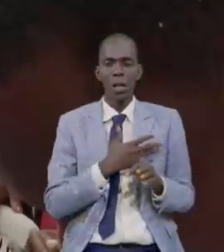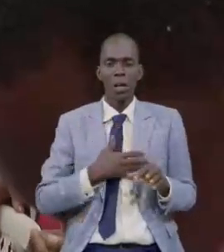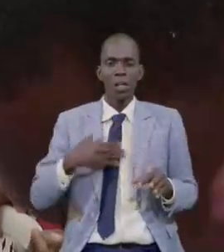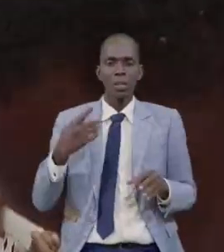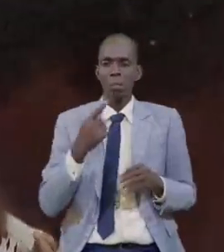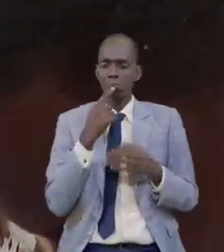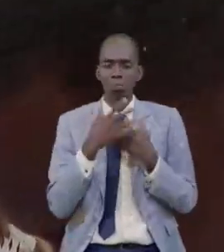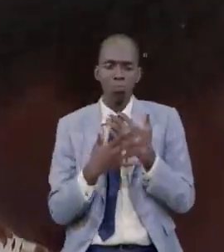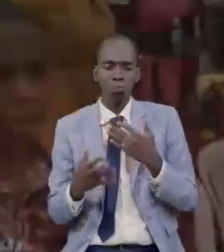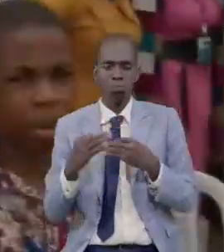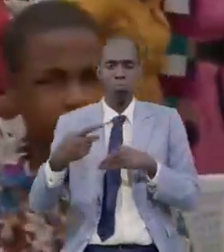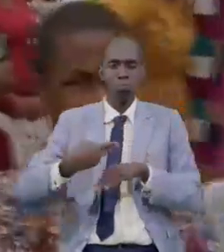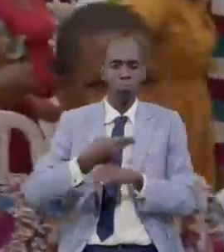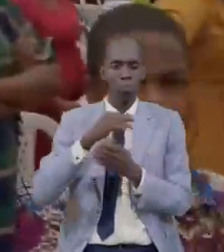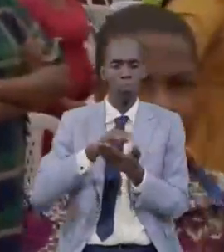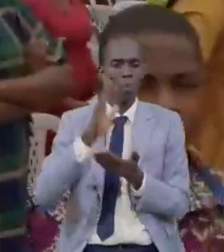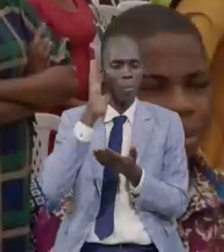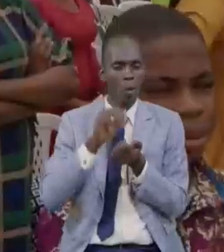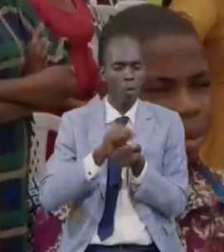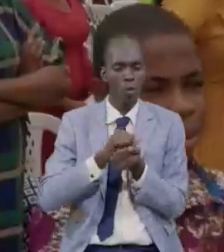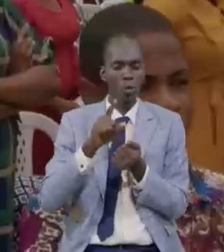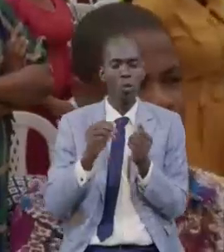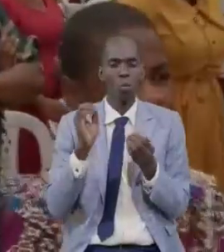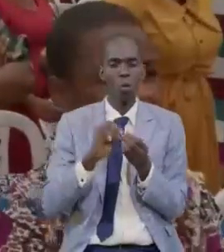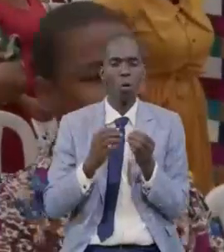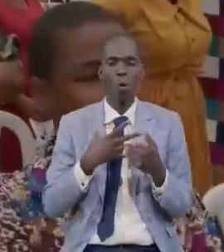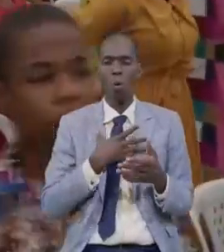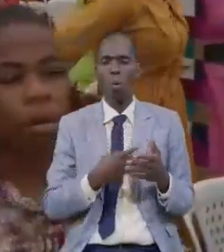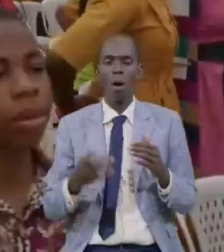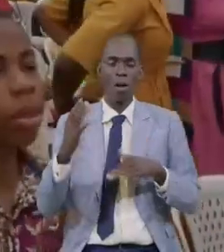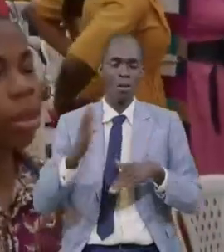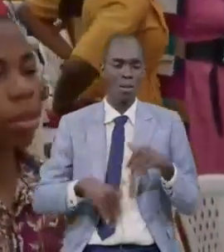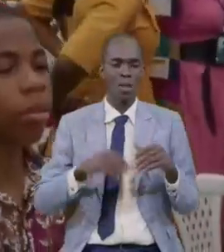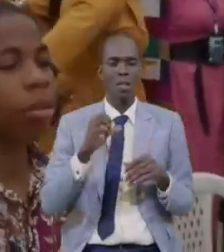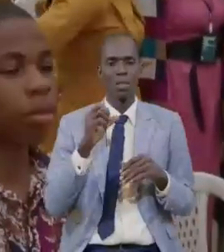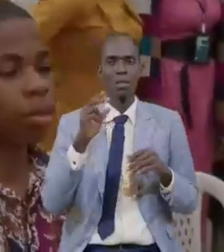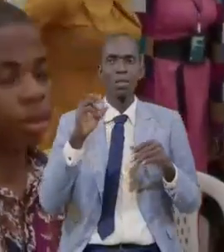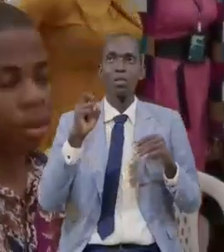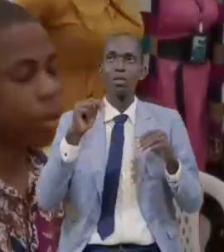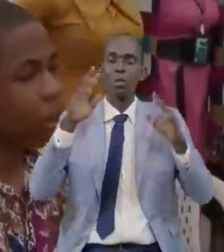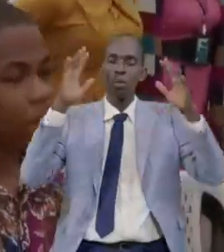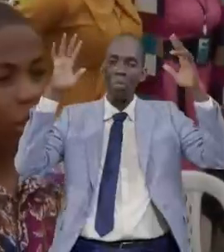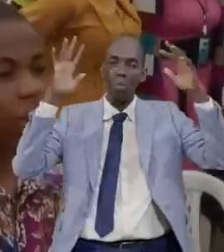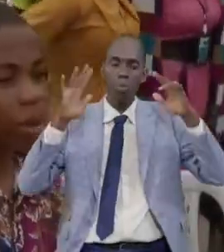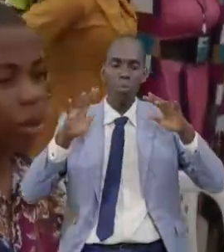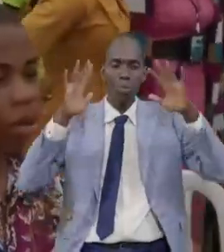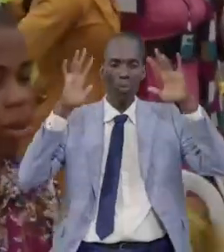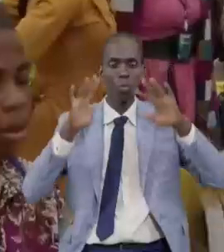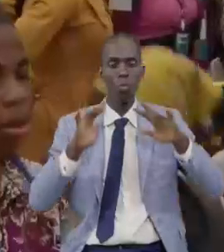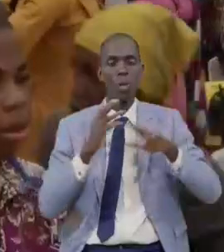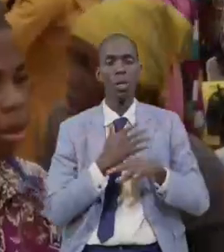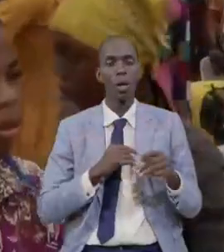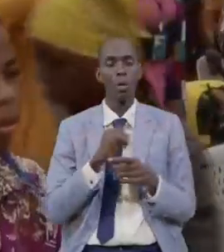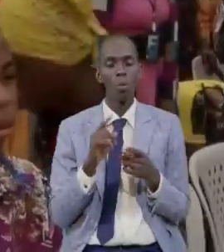you whiter than snow, whiter than snow. And then when the roll is called